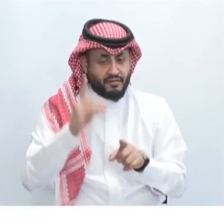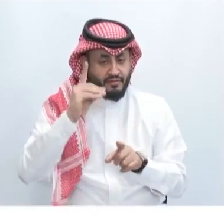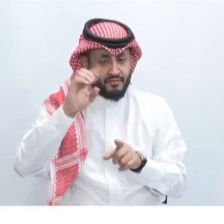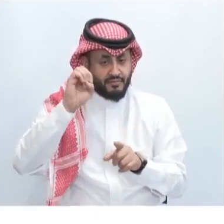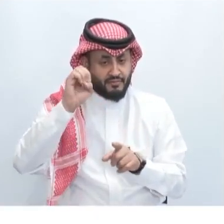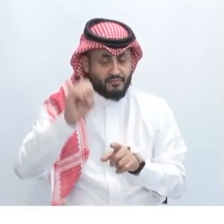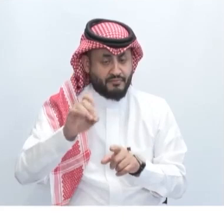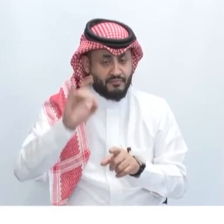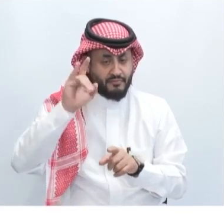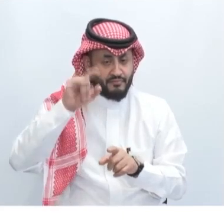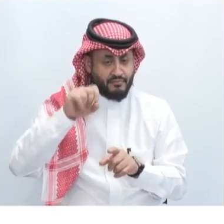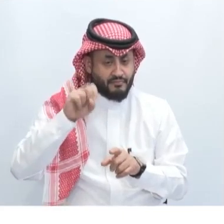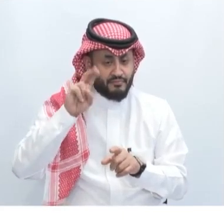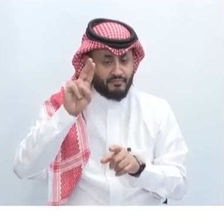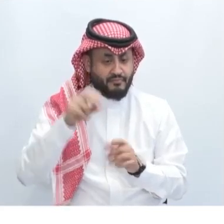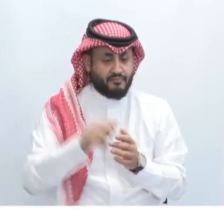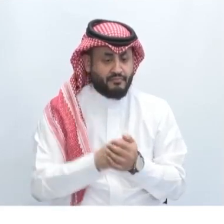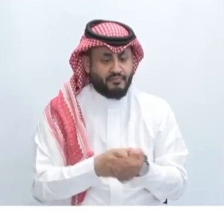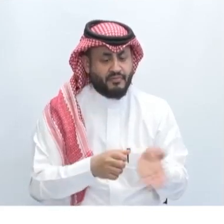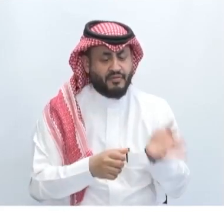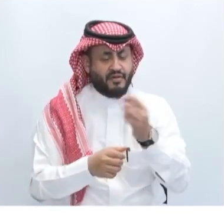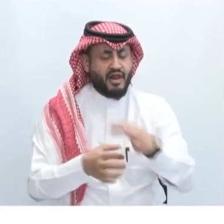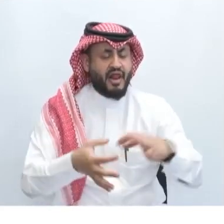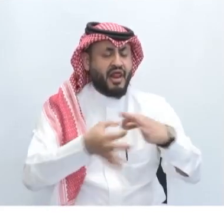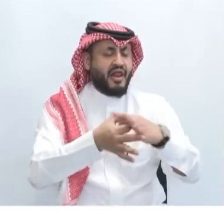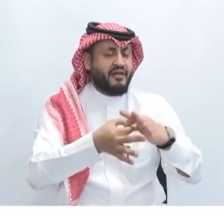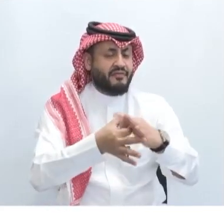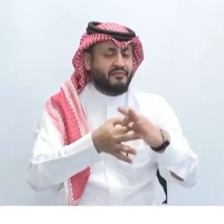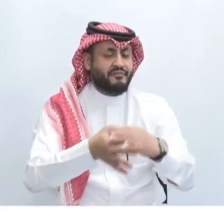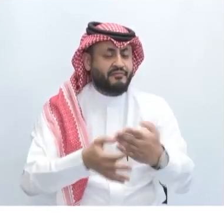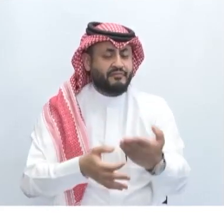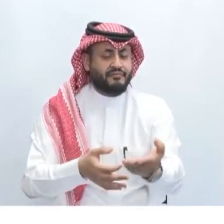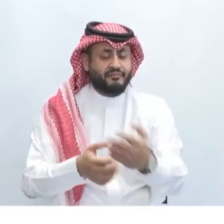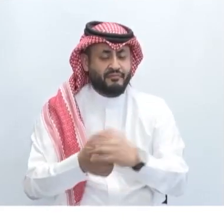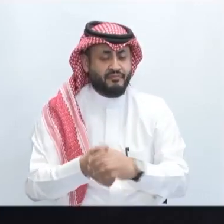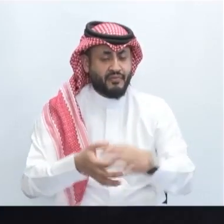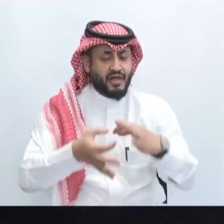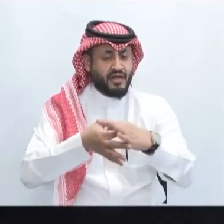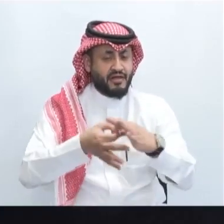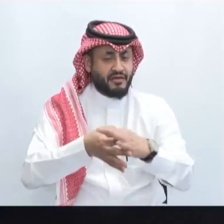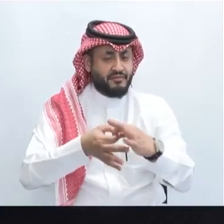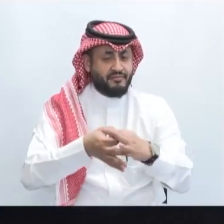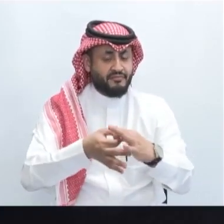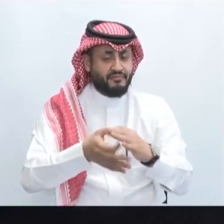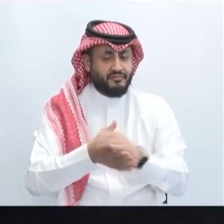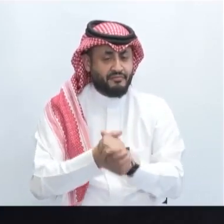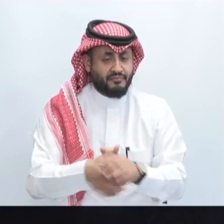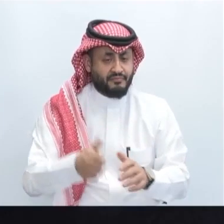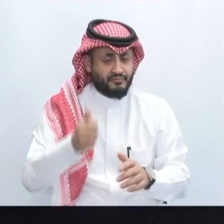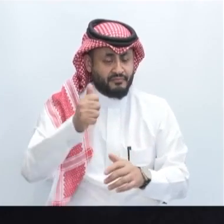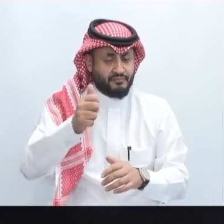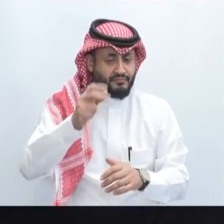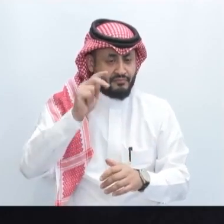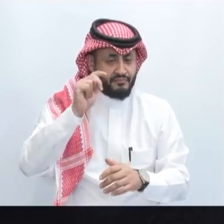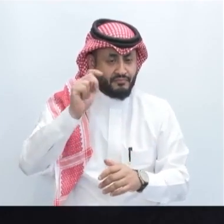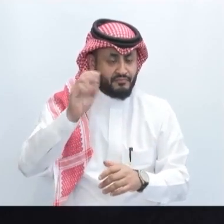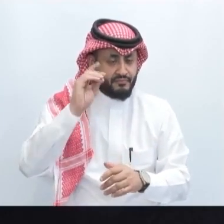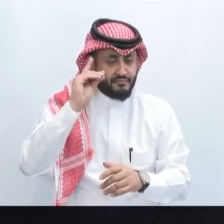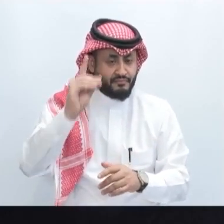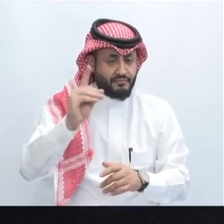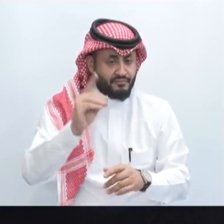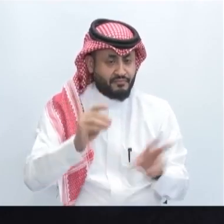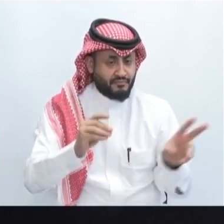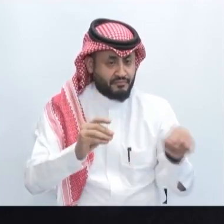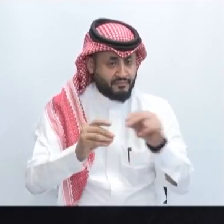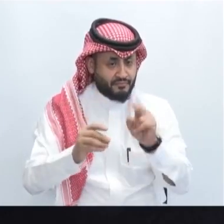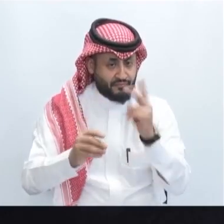have? And also, we talked about how to use and. We said